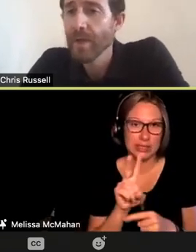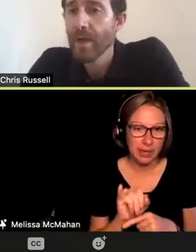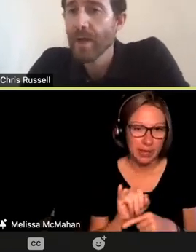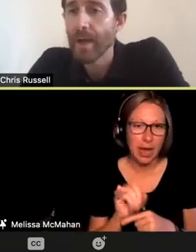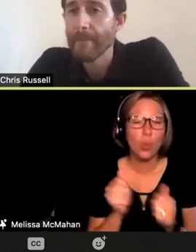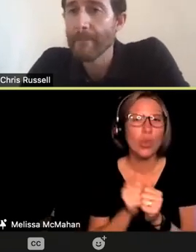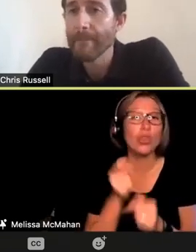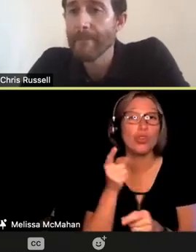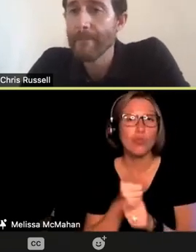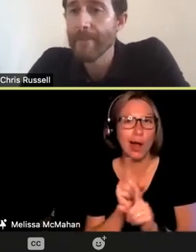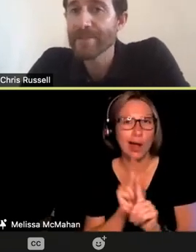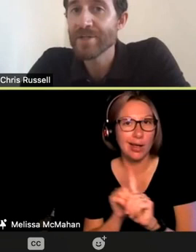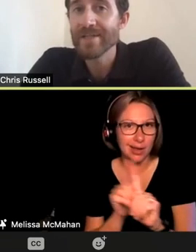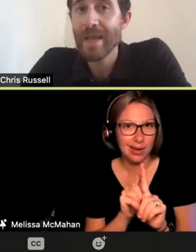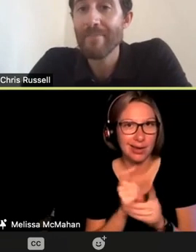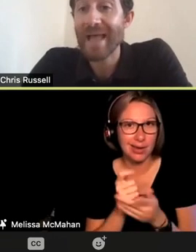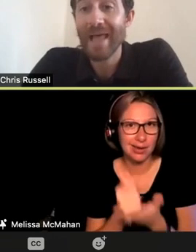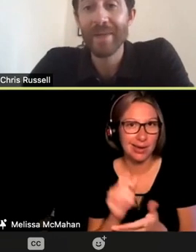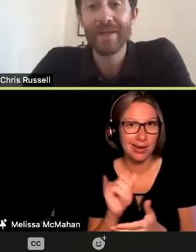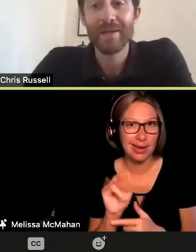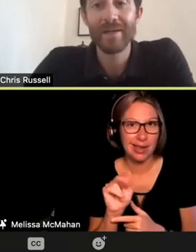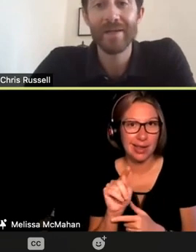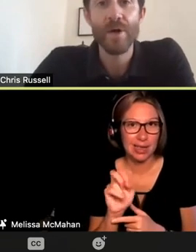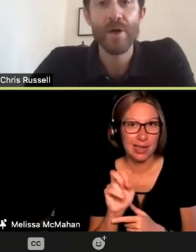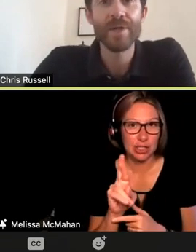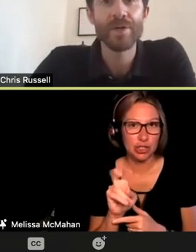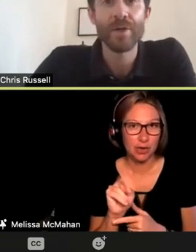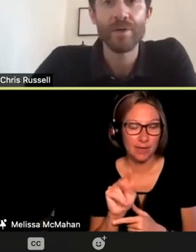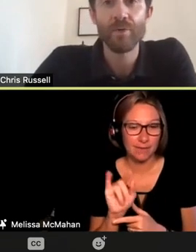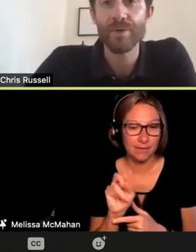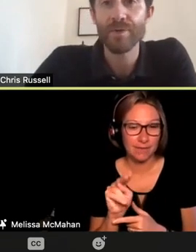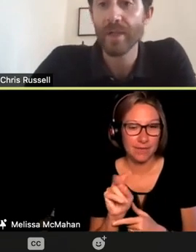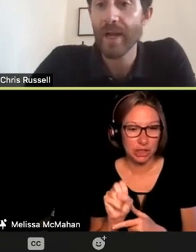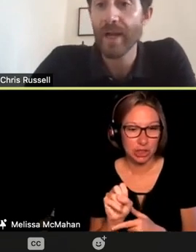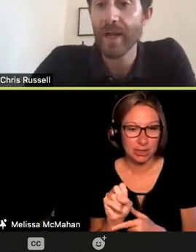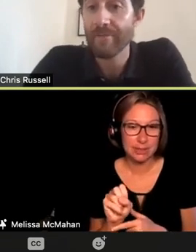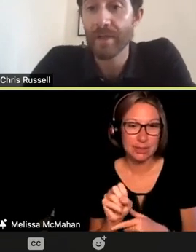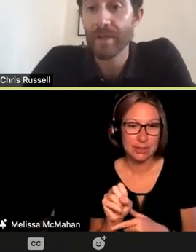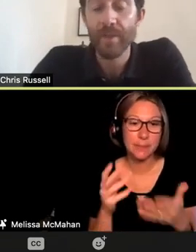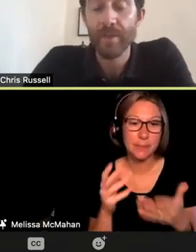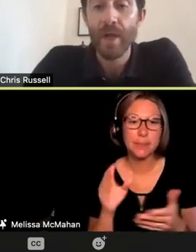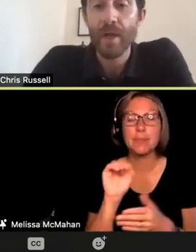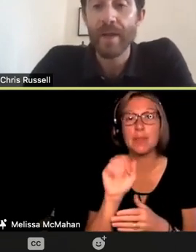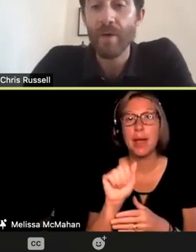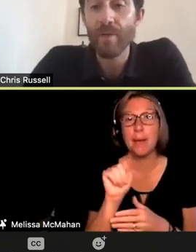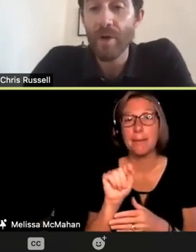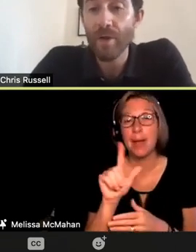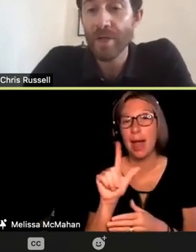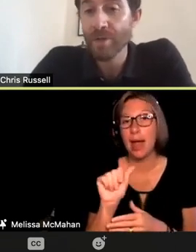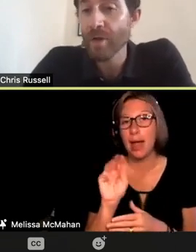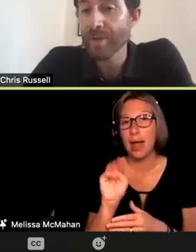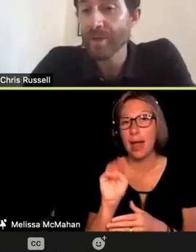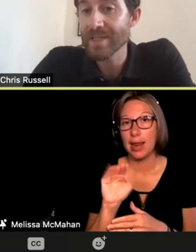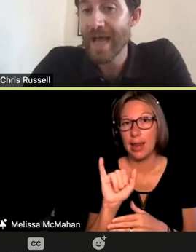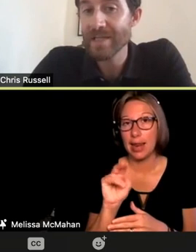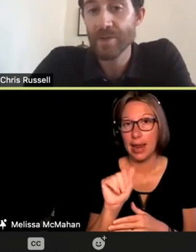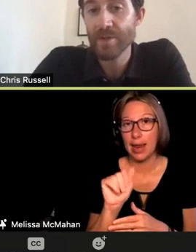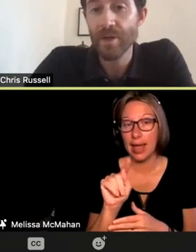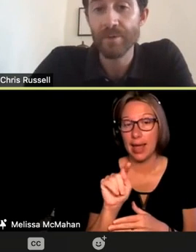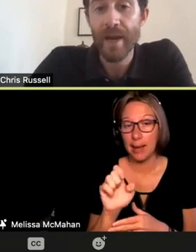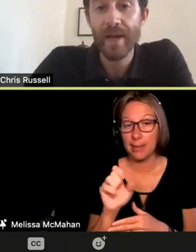interventions. As Jen said, matte laminate is always good to reduce glare, definitely. Now, the only issue here